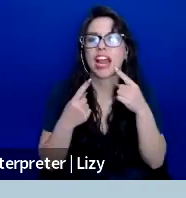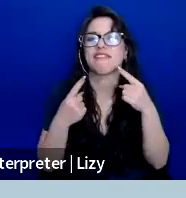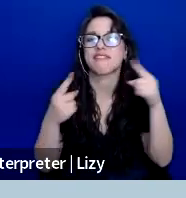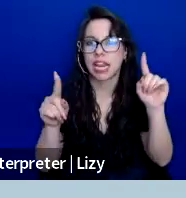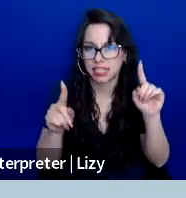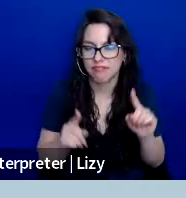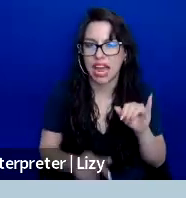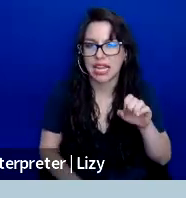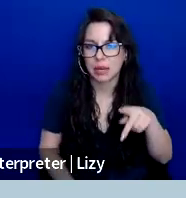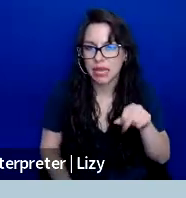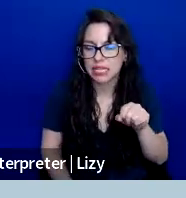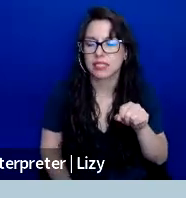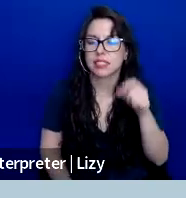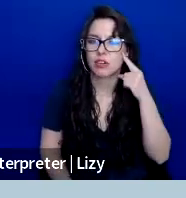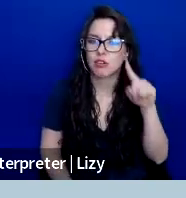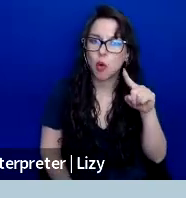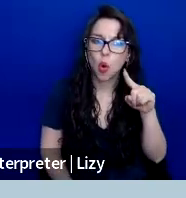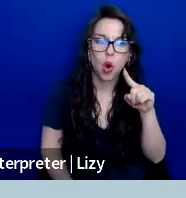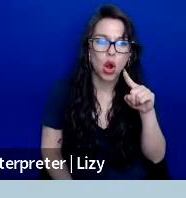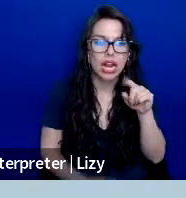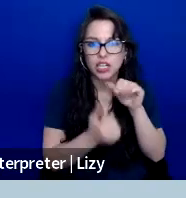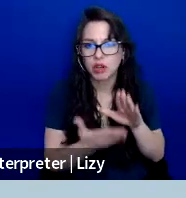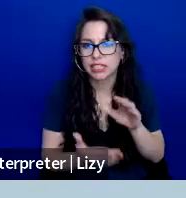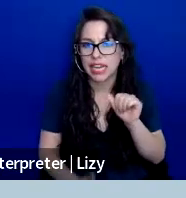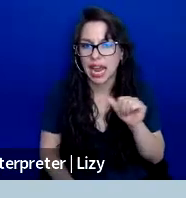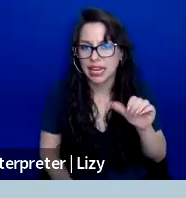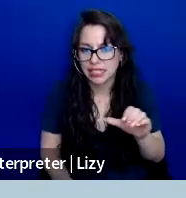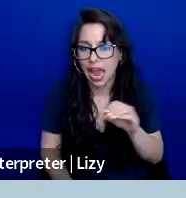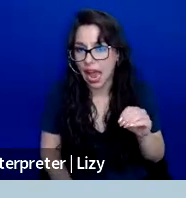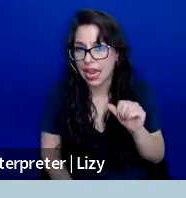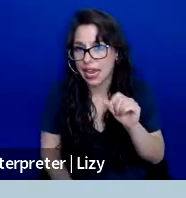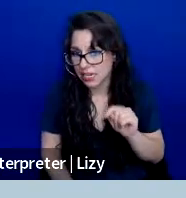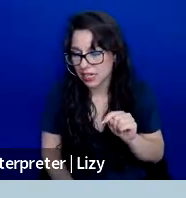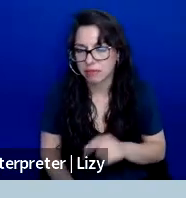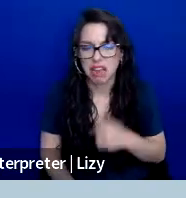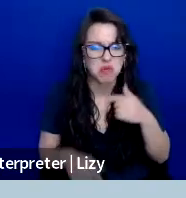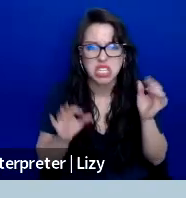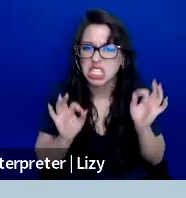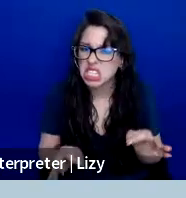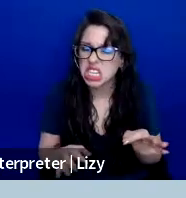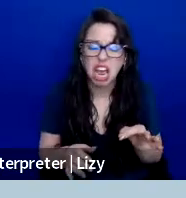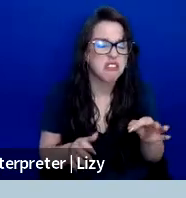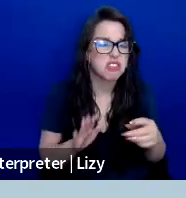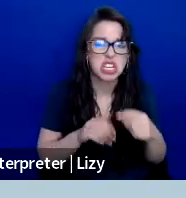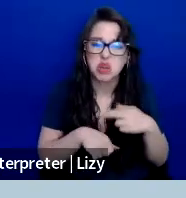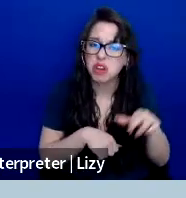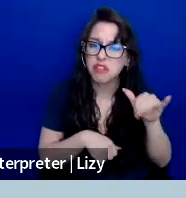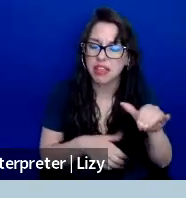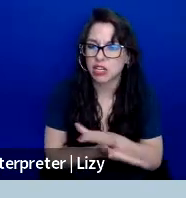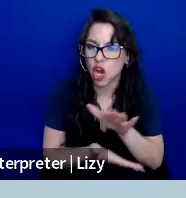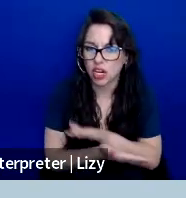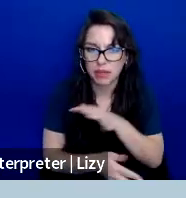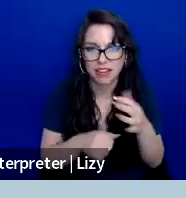IEPs in the regards of addressing the AAC and AT. So I would definitely direct that. It is available in English and